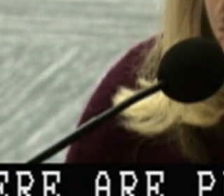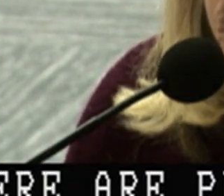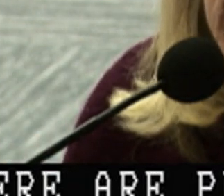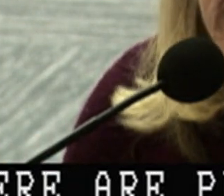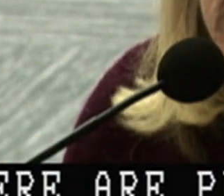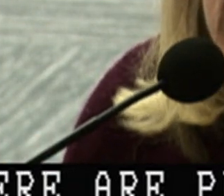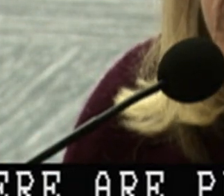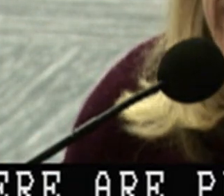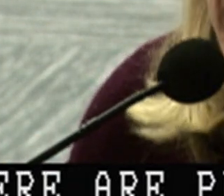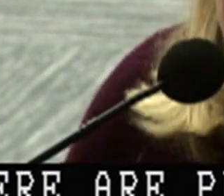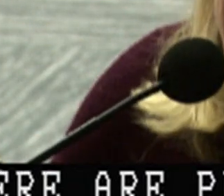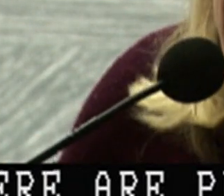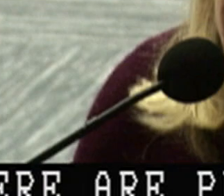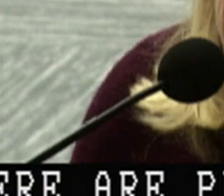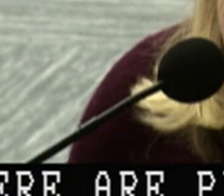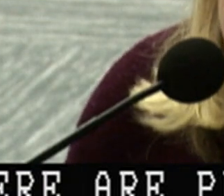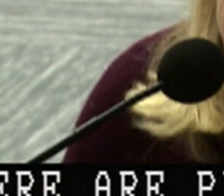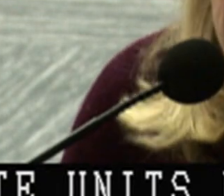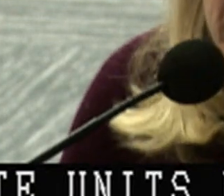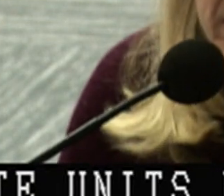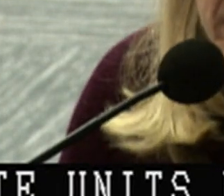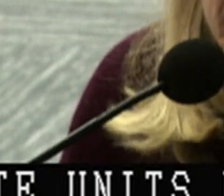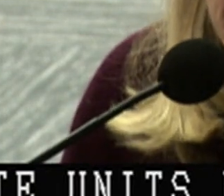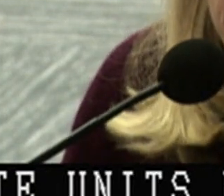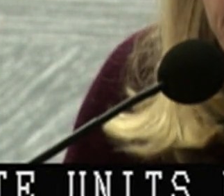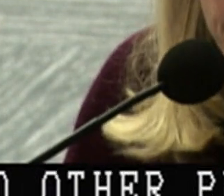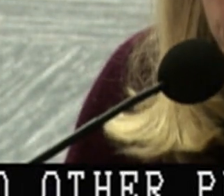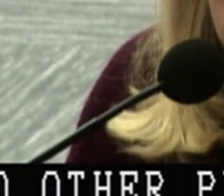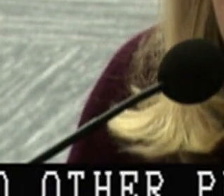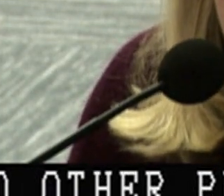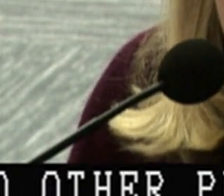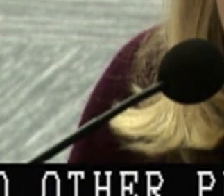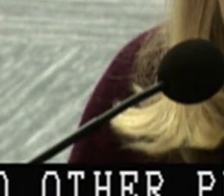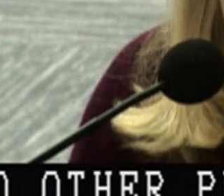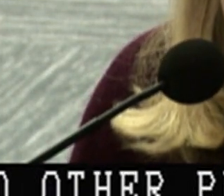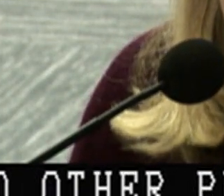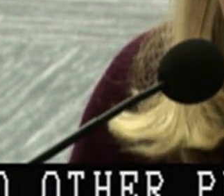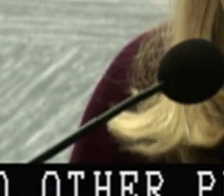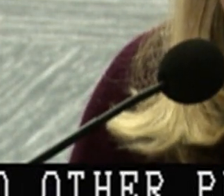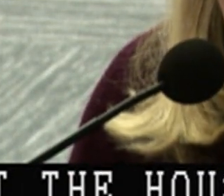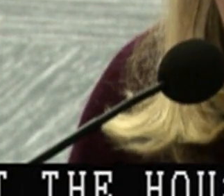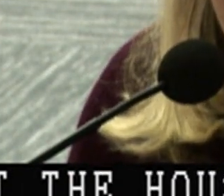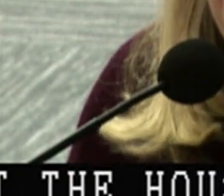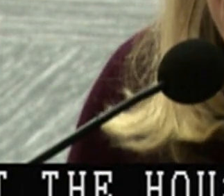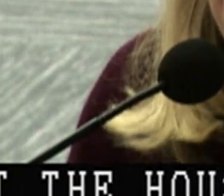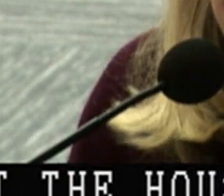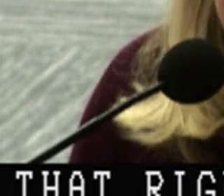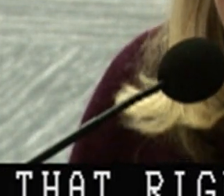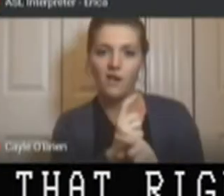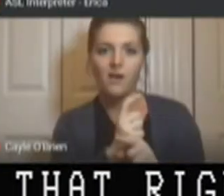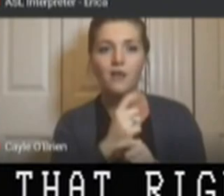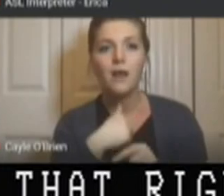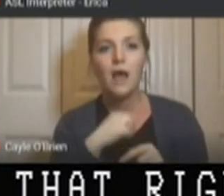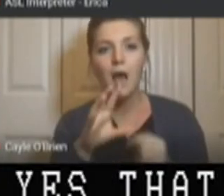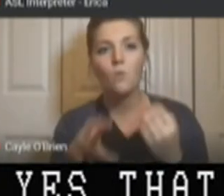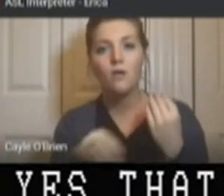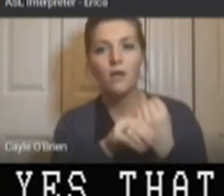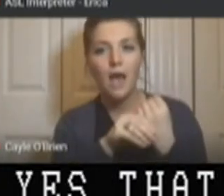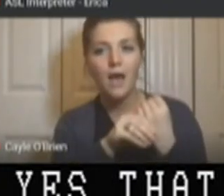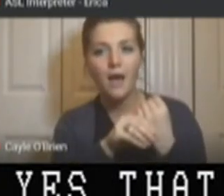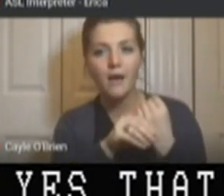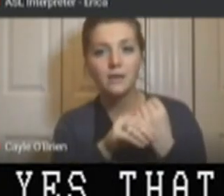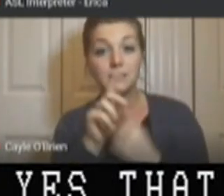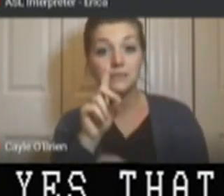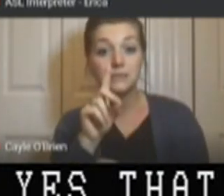to get such housing. Is that right, Sonal? Yeah, that's perfectly right. And I would just add that D&D